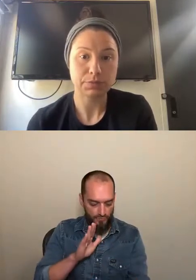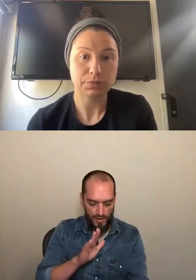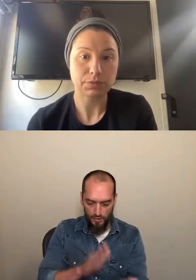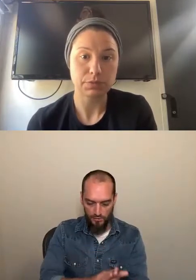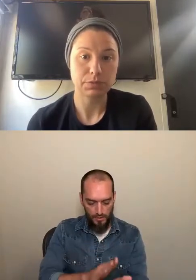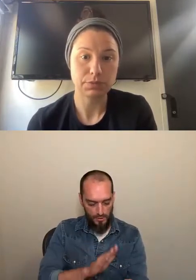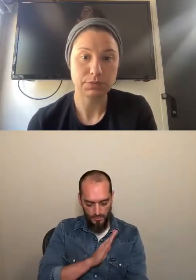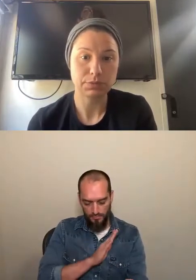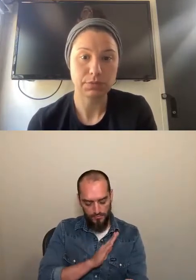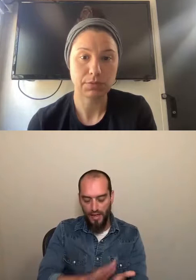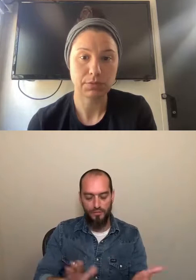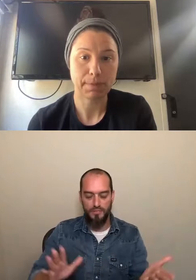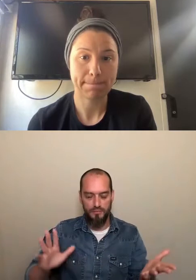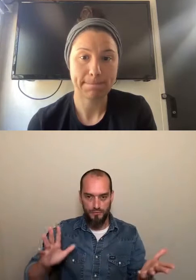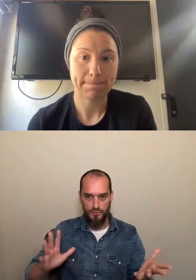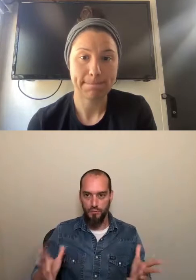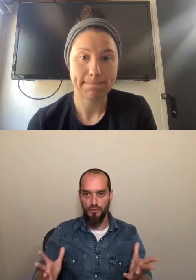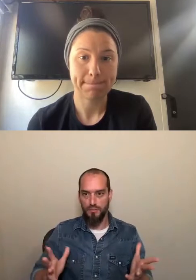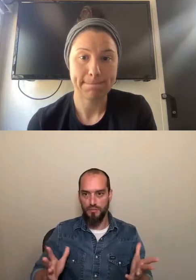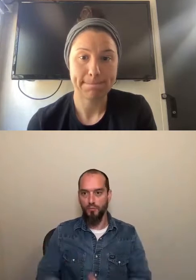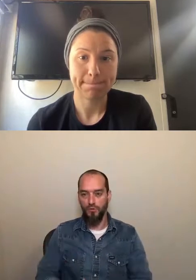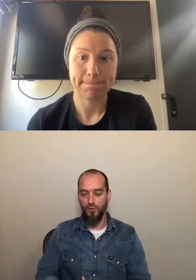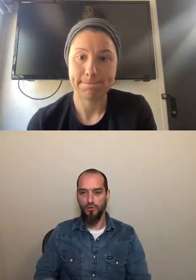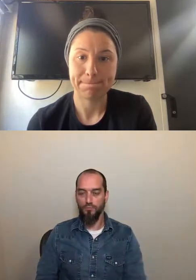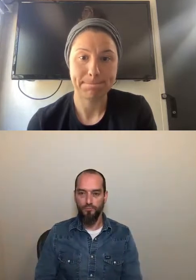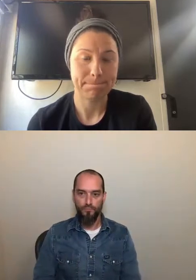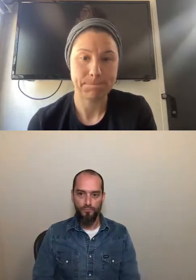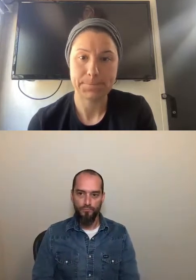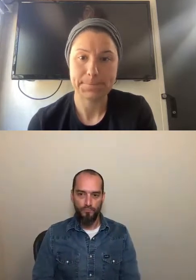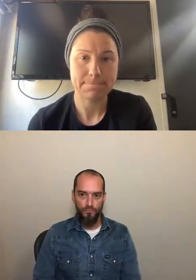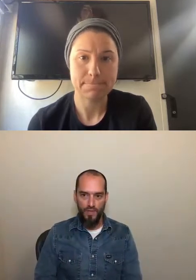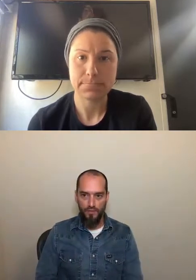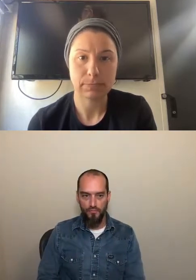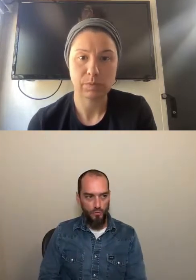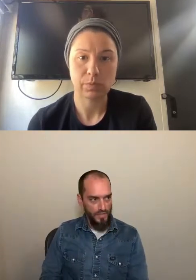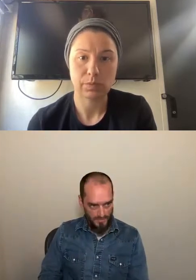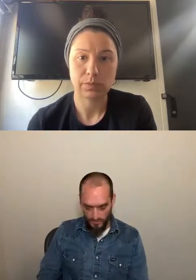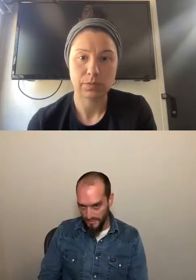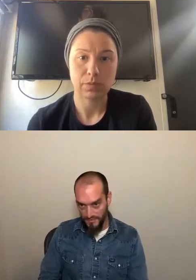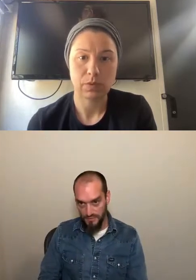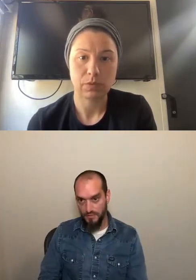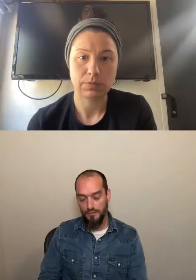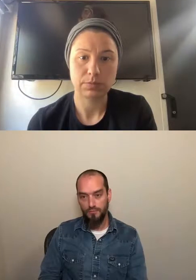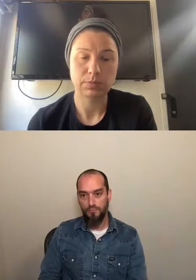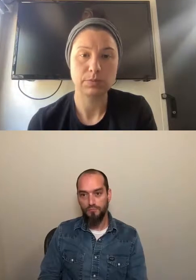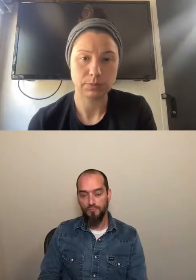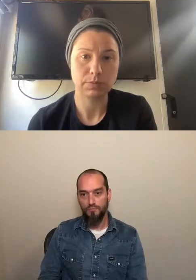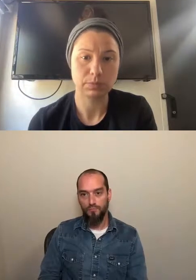I found countless sources of mold growth. And then, of course, I still tested